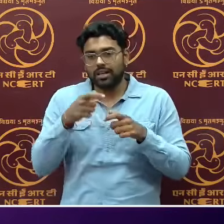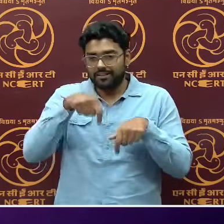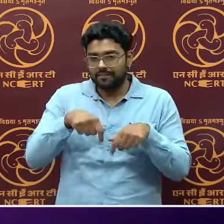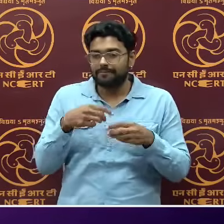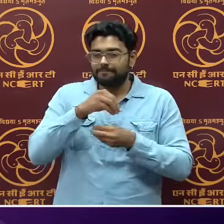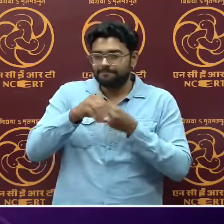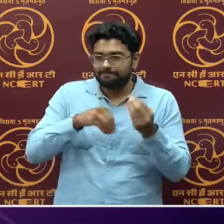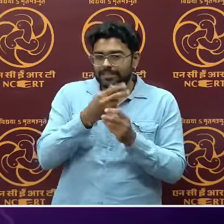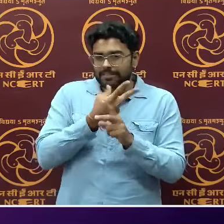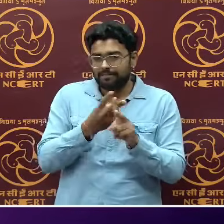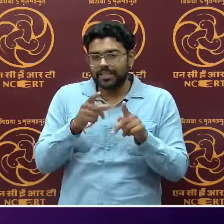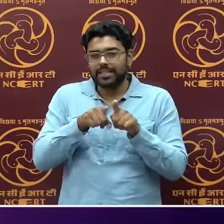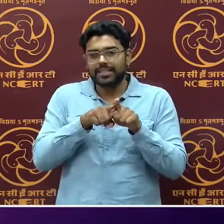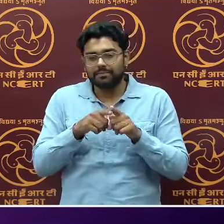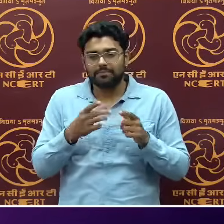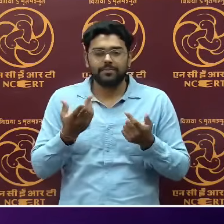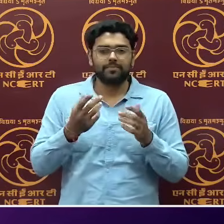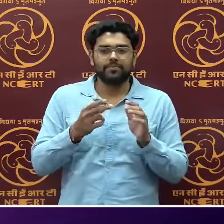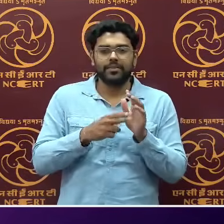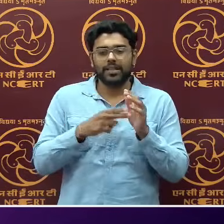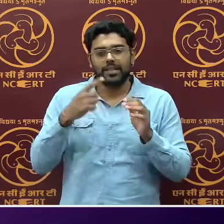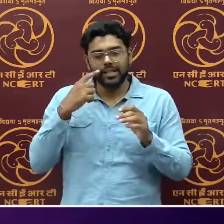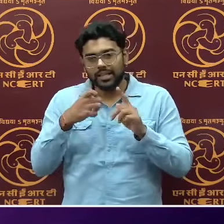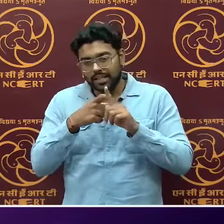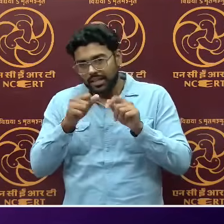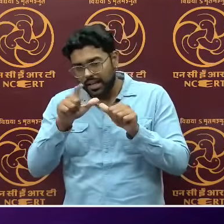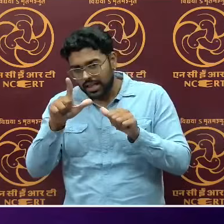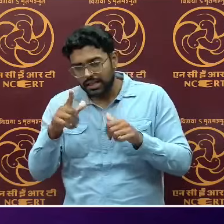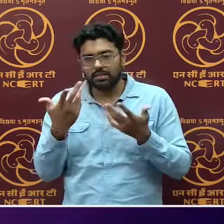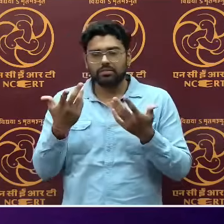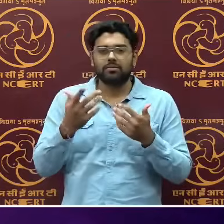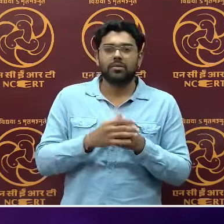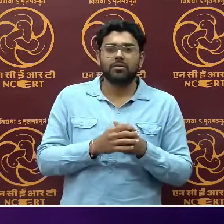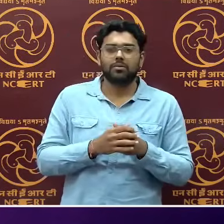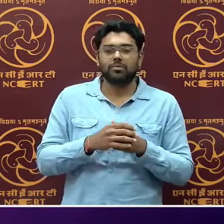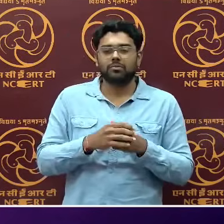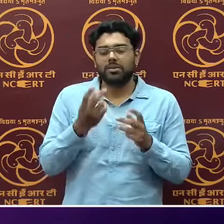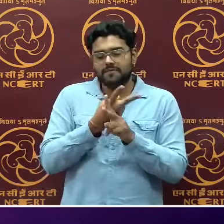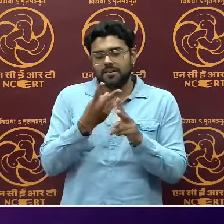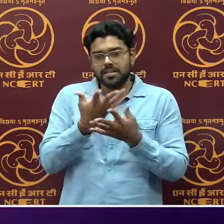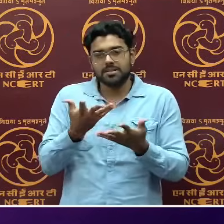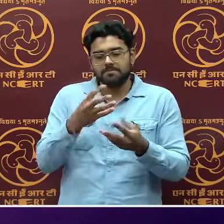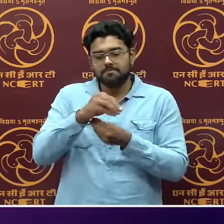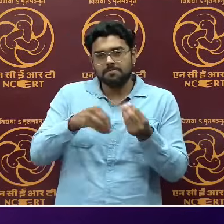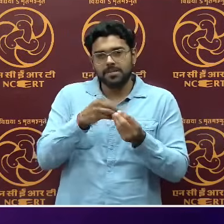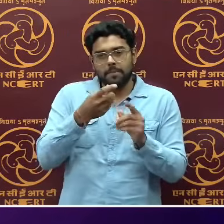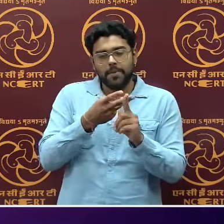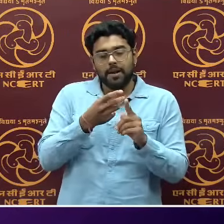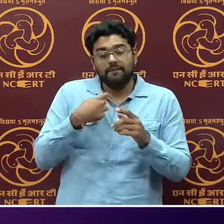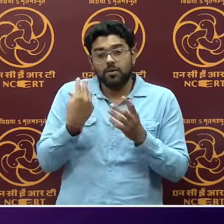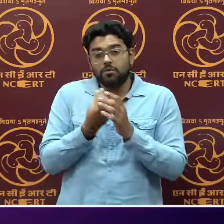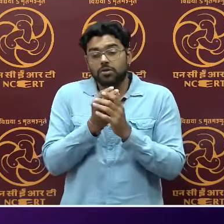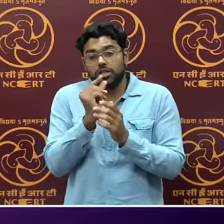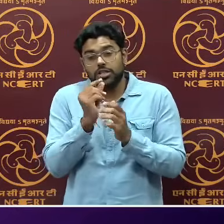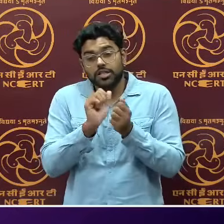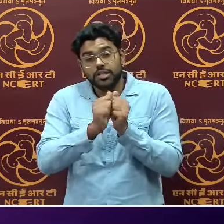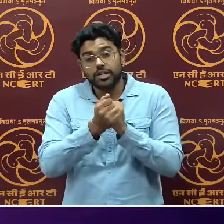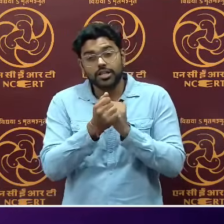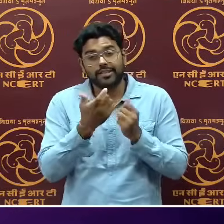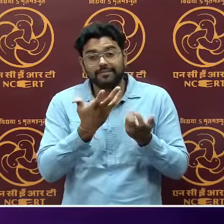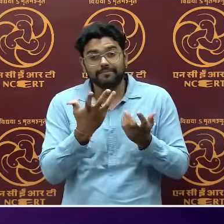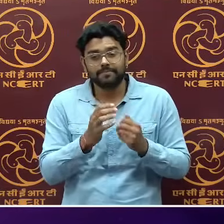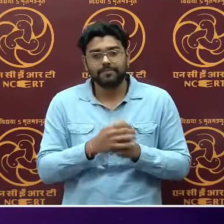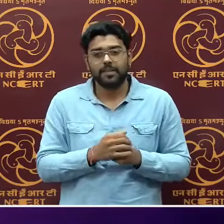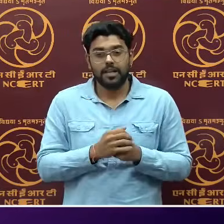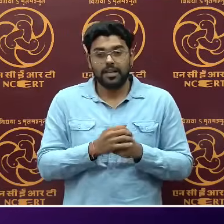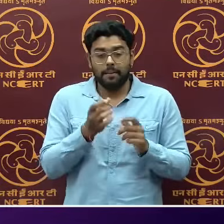metals also like nickel, chromium, and what we did, we just changed the properties